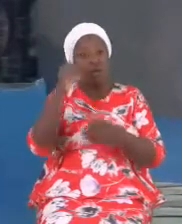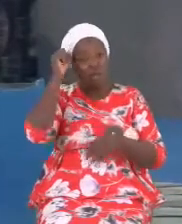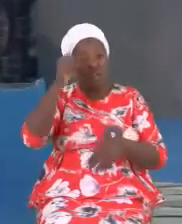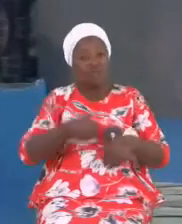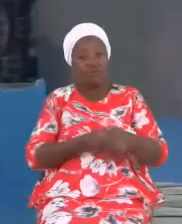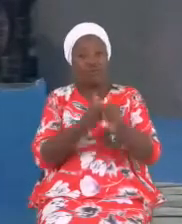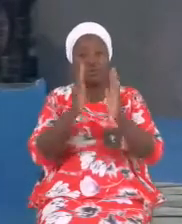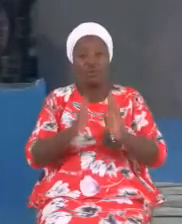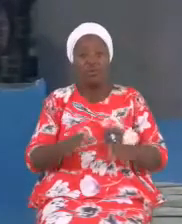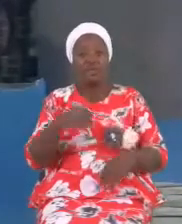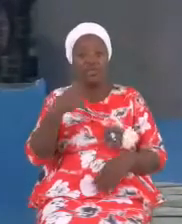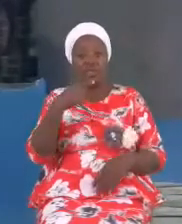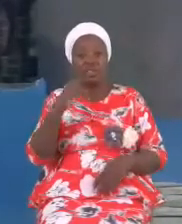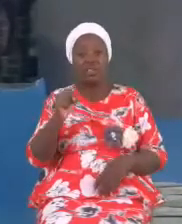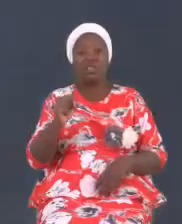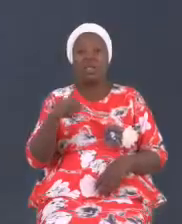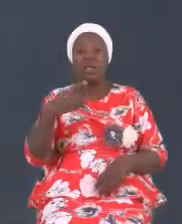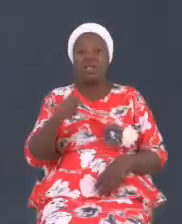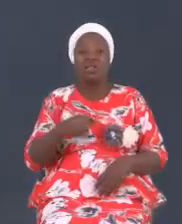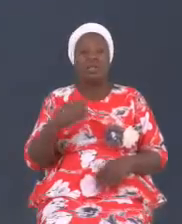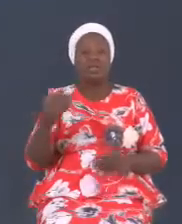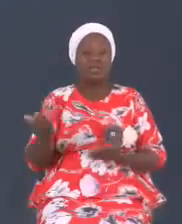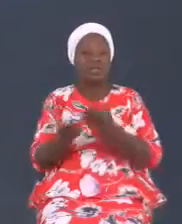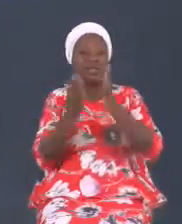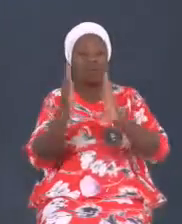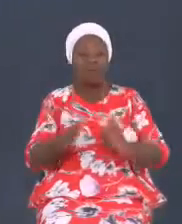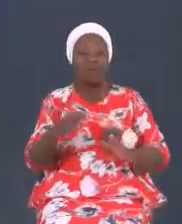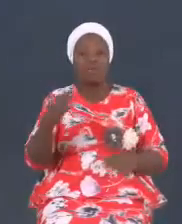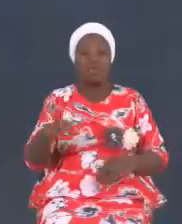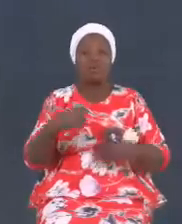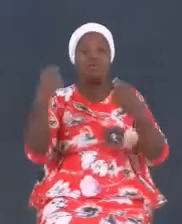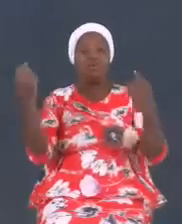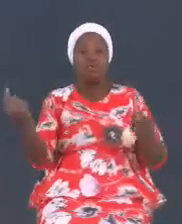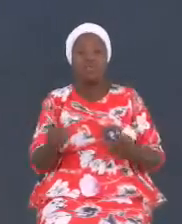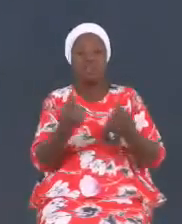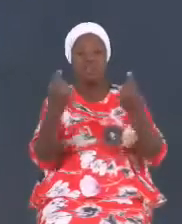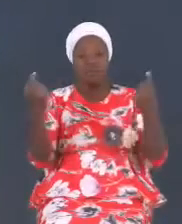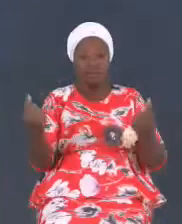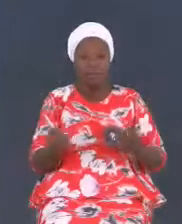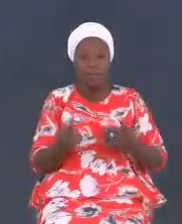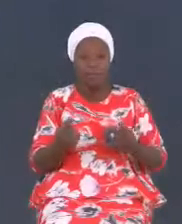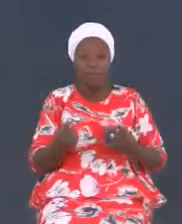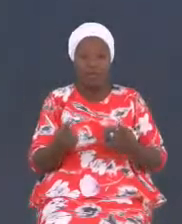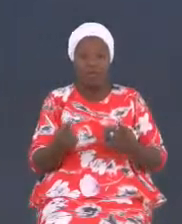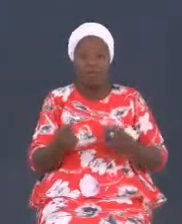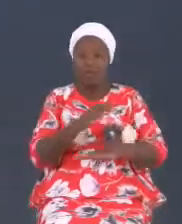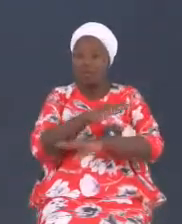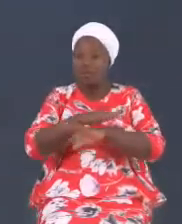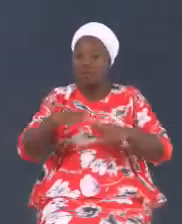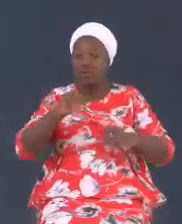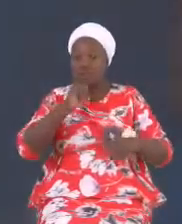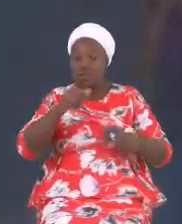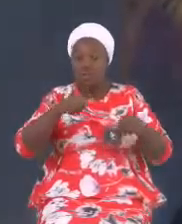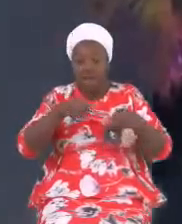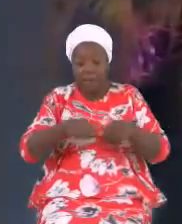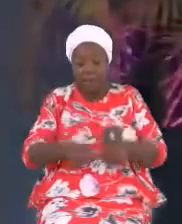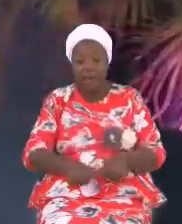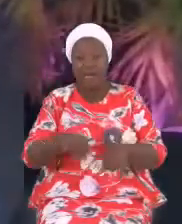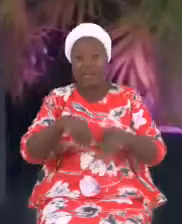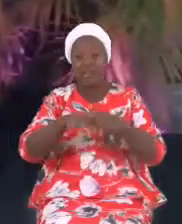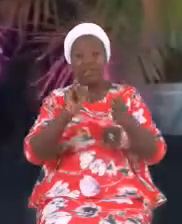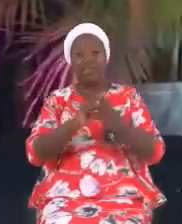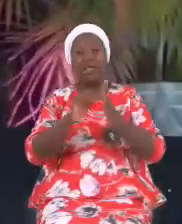says, the servant of sin does not abide in that